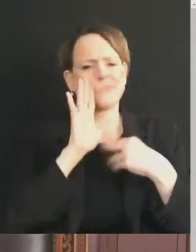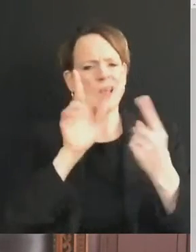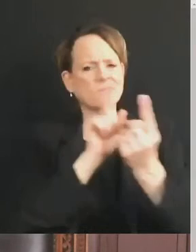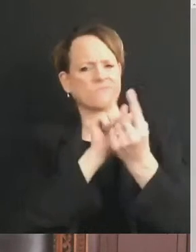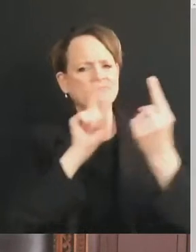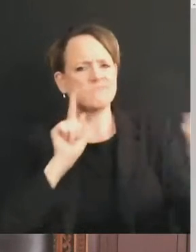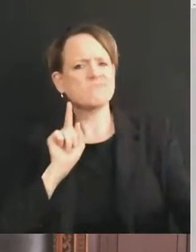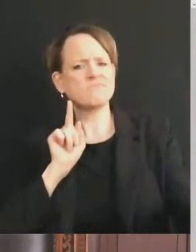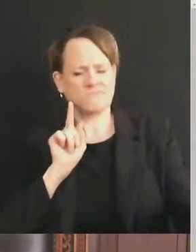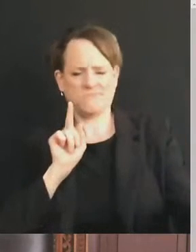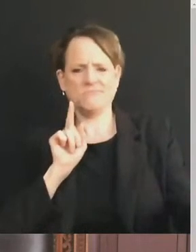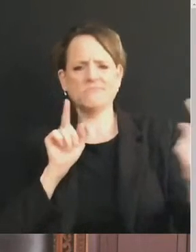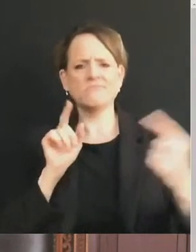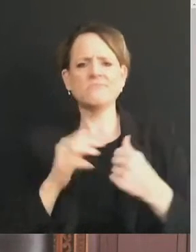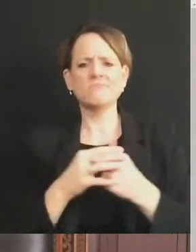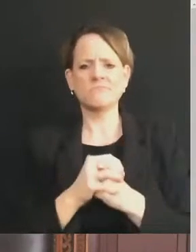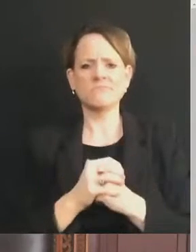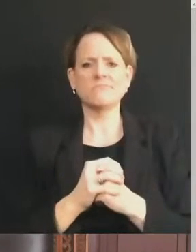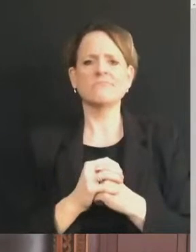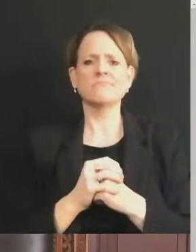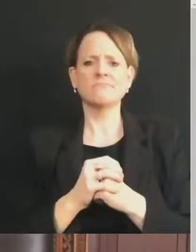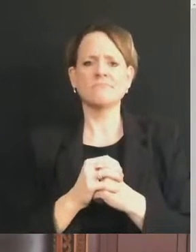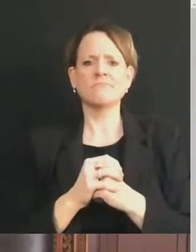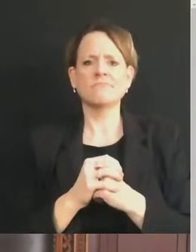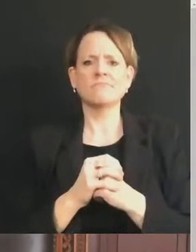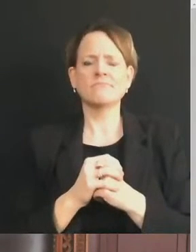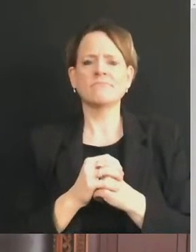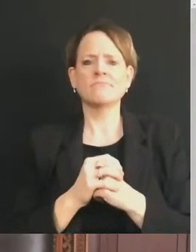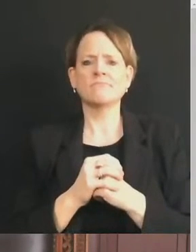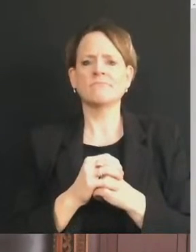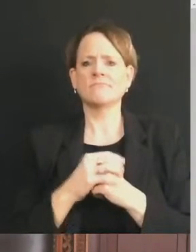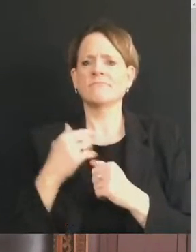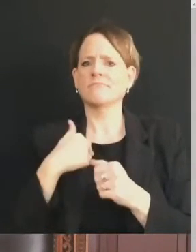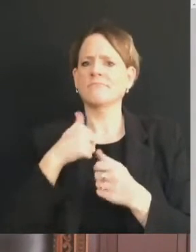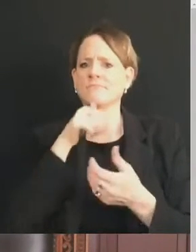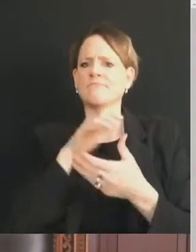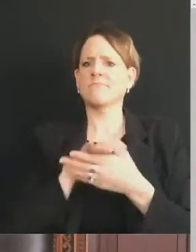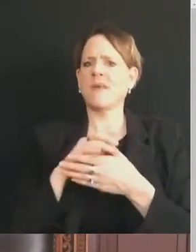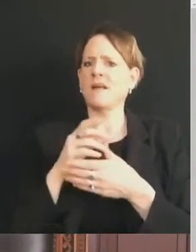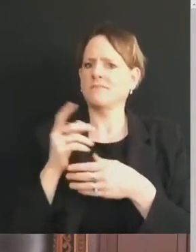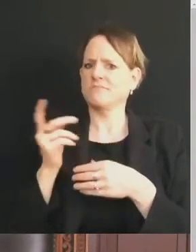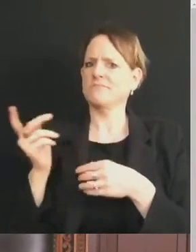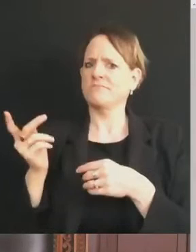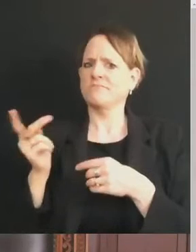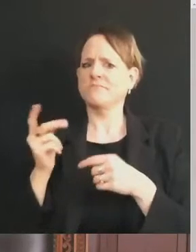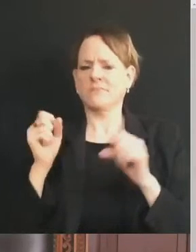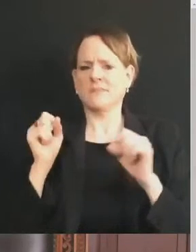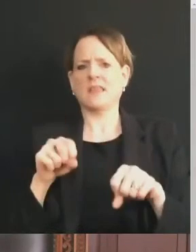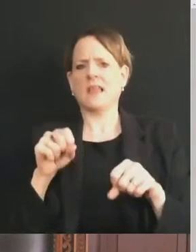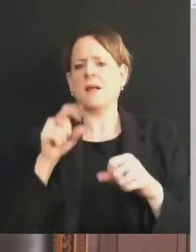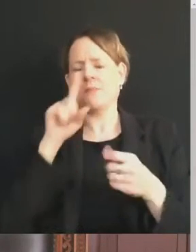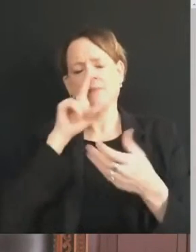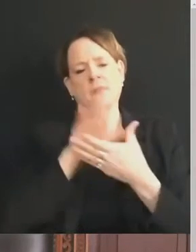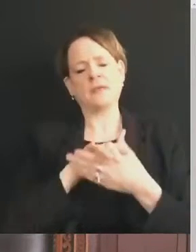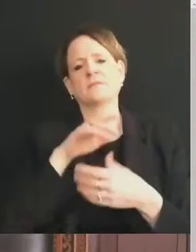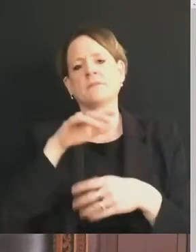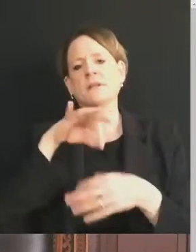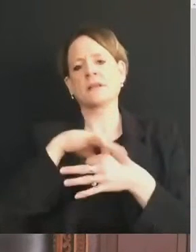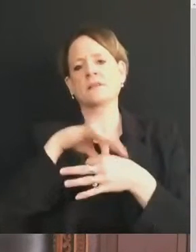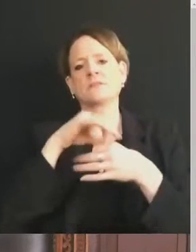a really safe way. If the question was about PPE in general